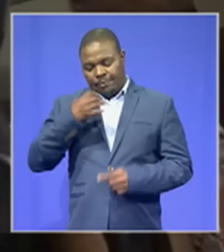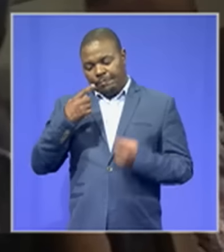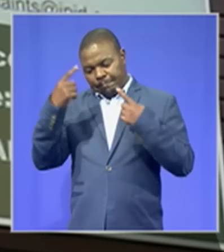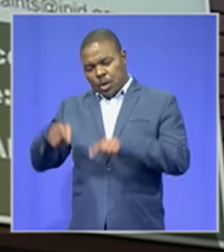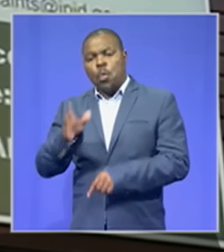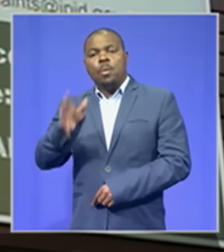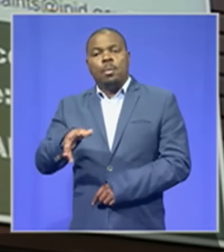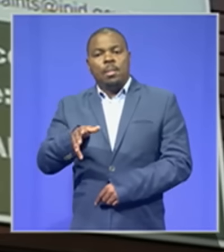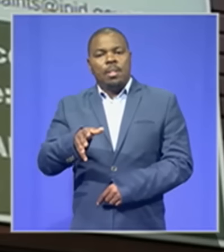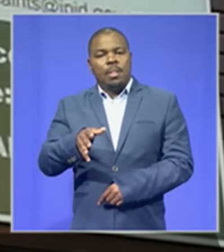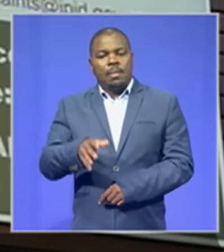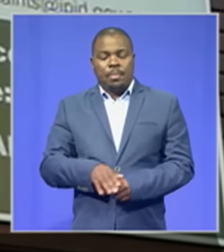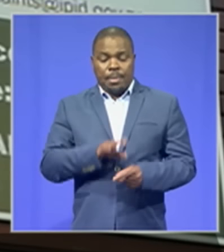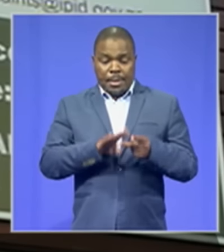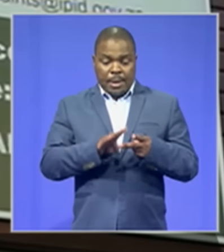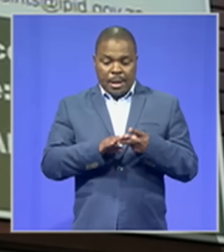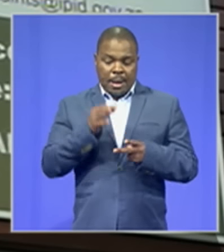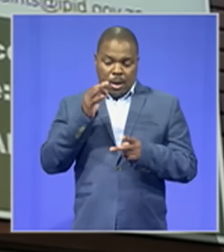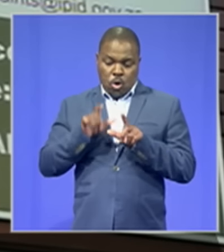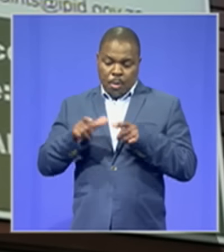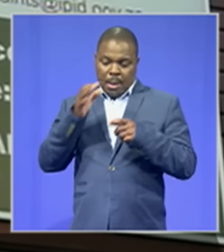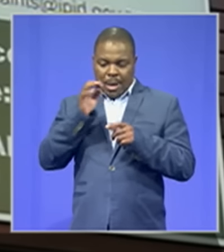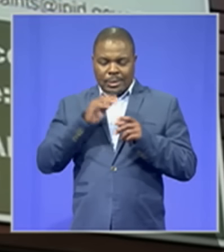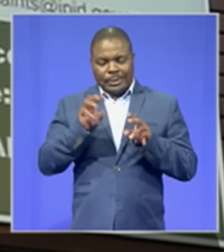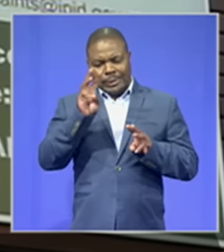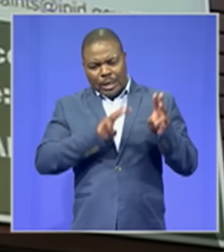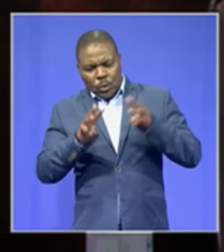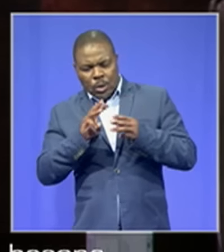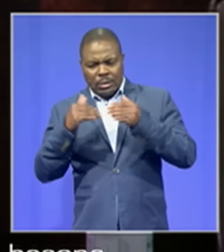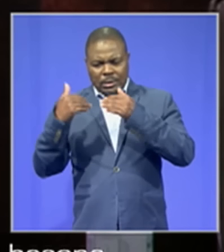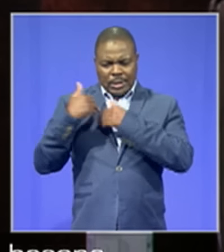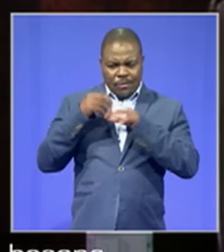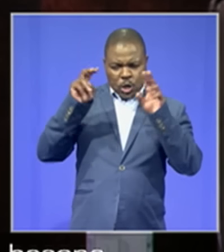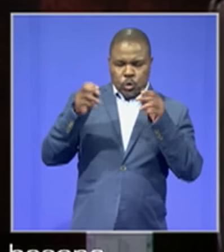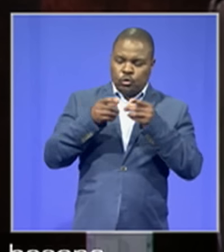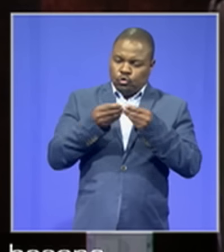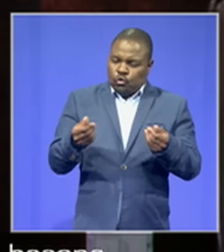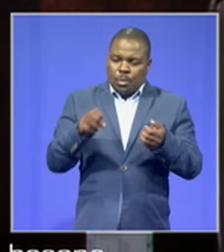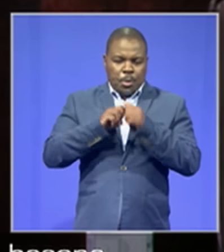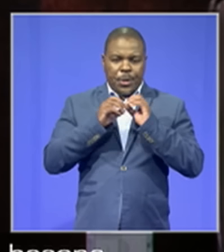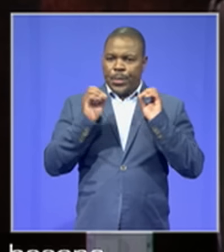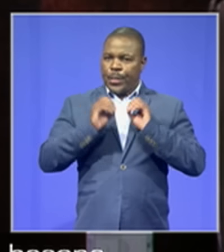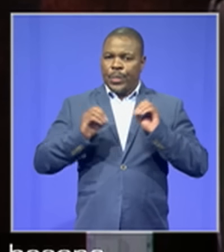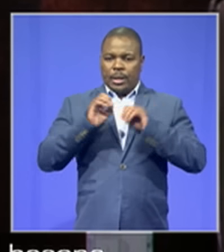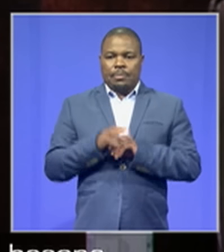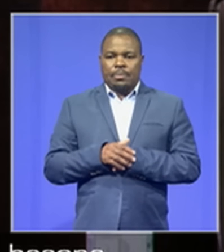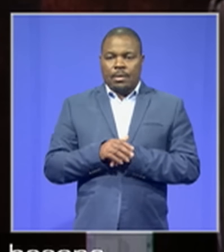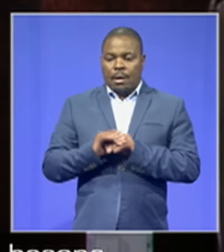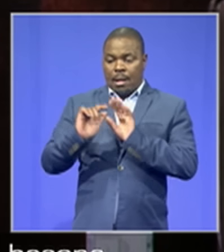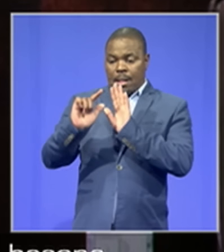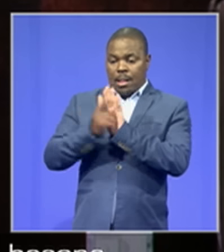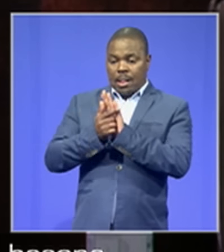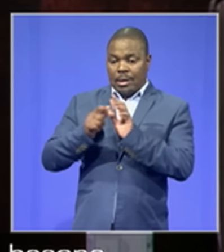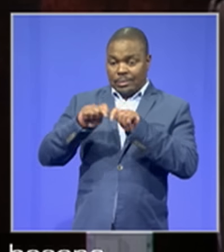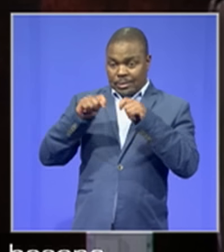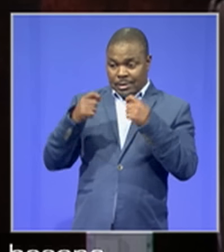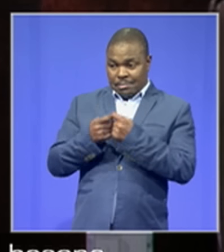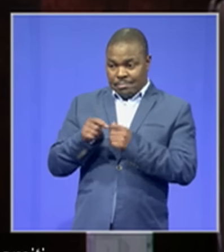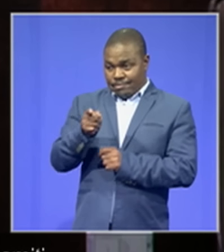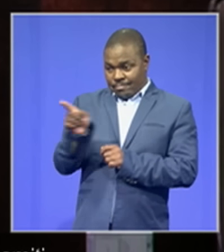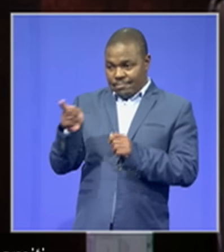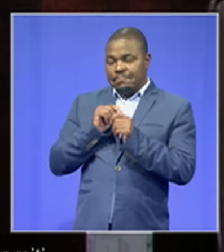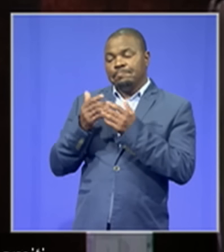Komiti e re ditaba tsa etsa tshireletso di se di rarolotswe. We want to thank the legal team and